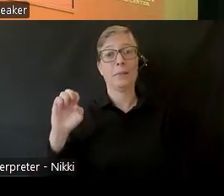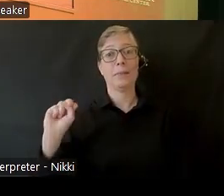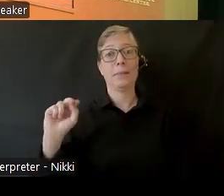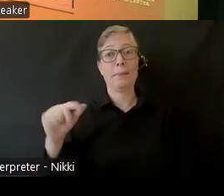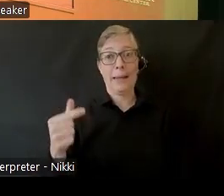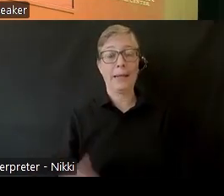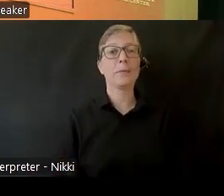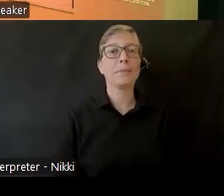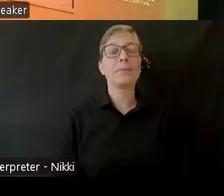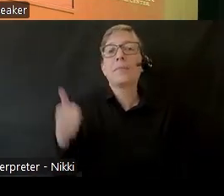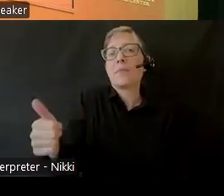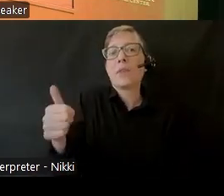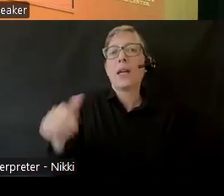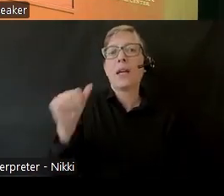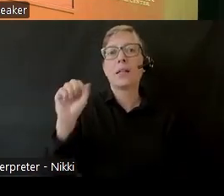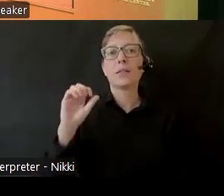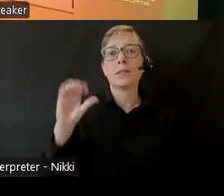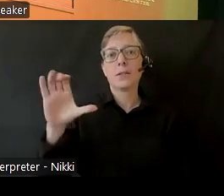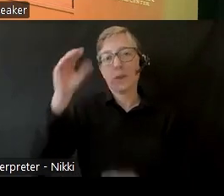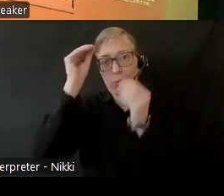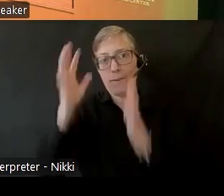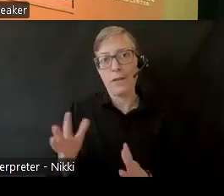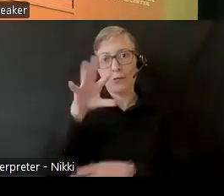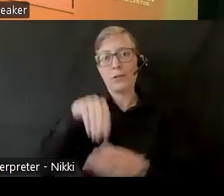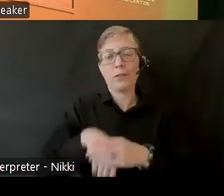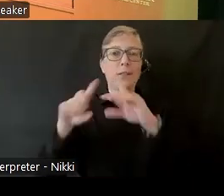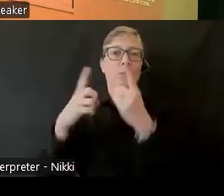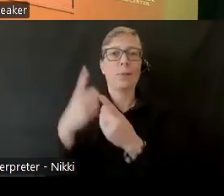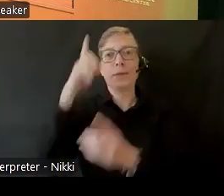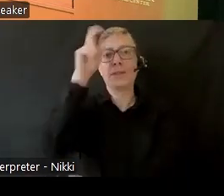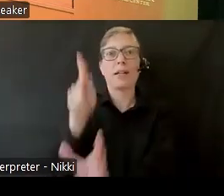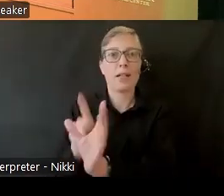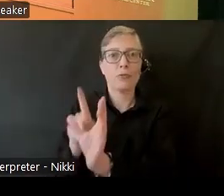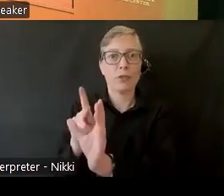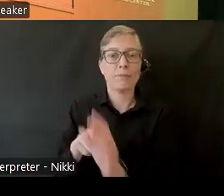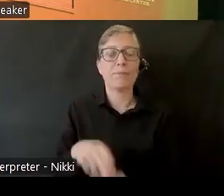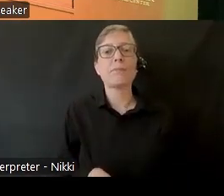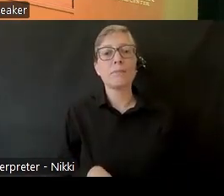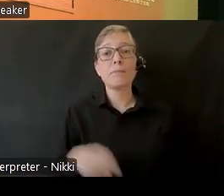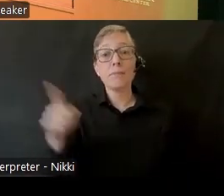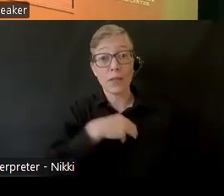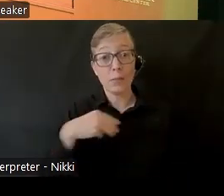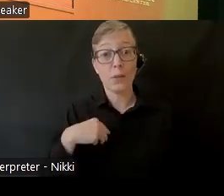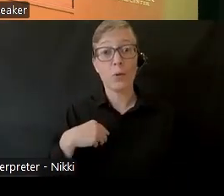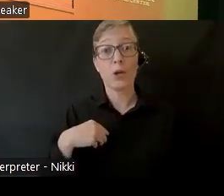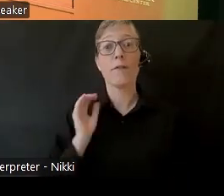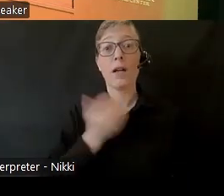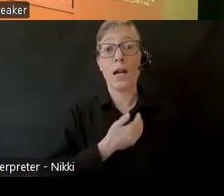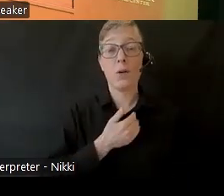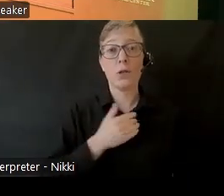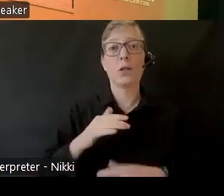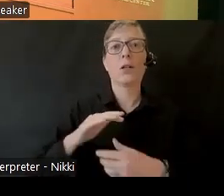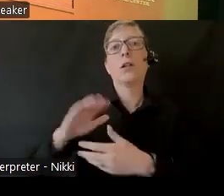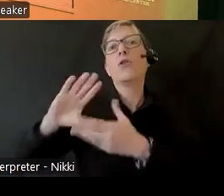who is an associate professor in the Department of Psychiatry and one of the members of our quantitative methods core in the